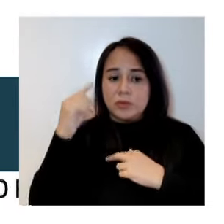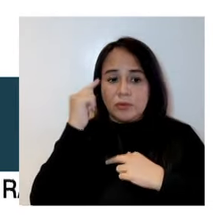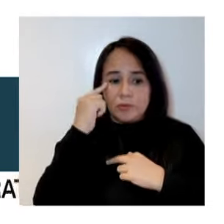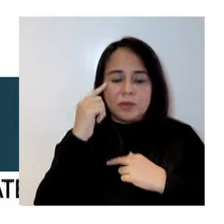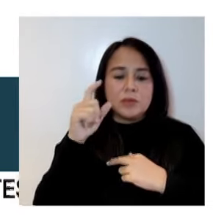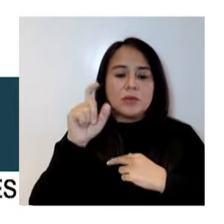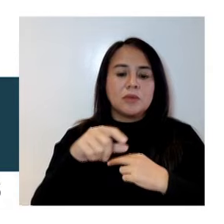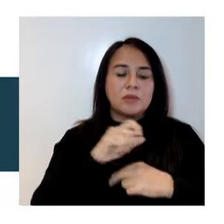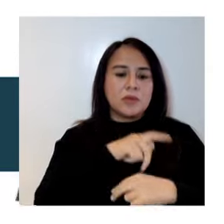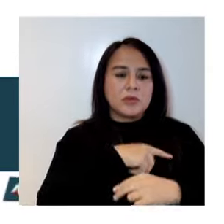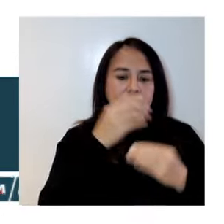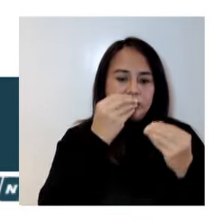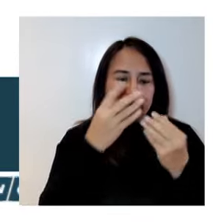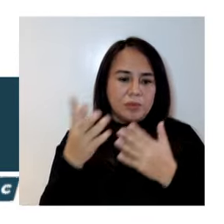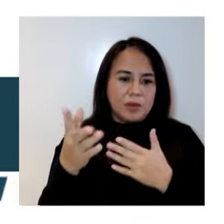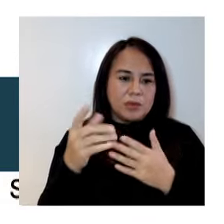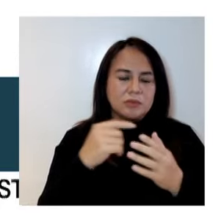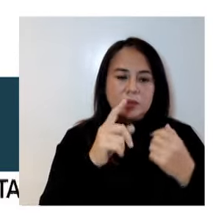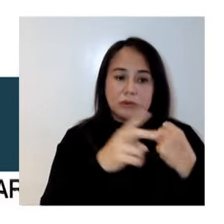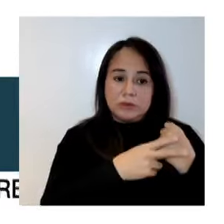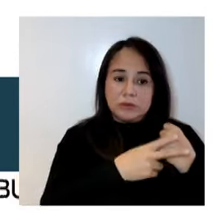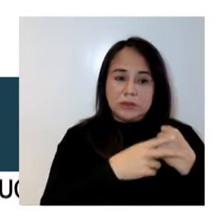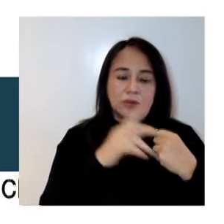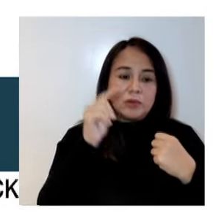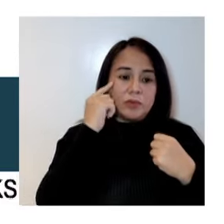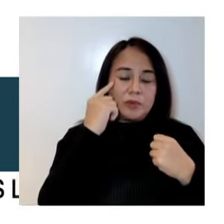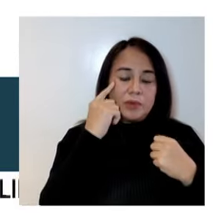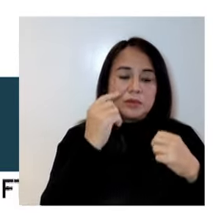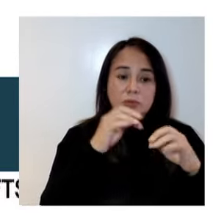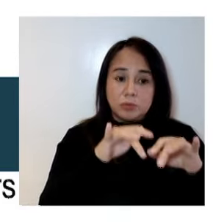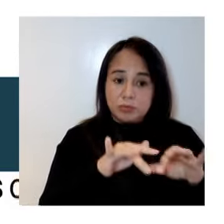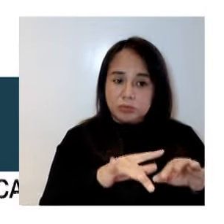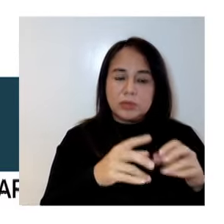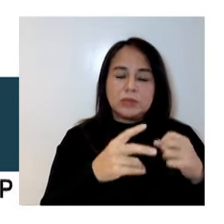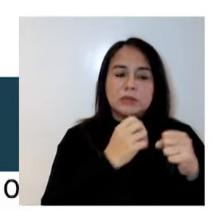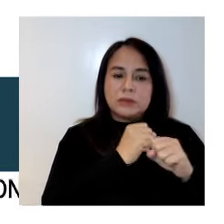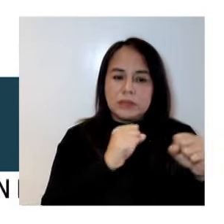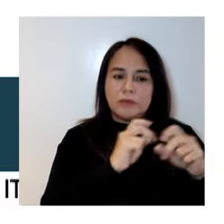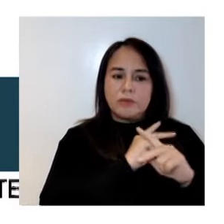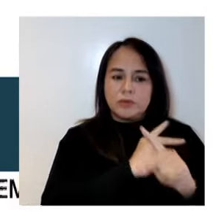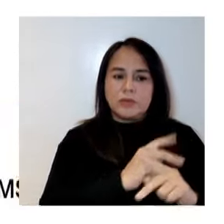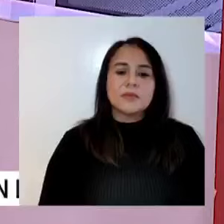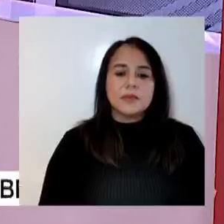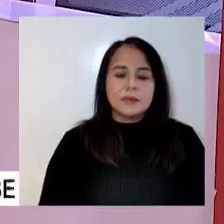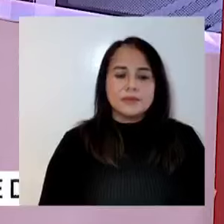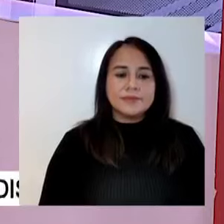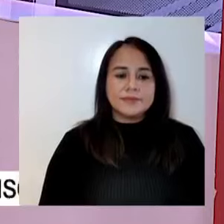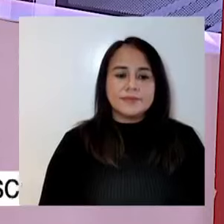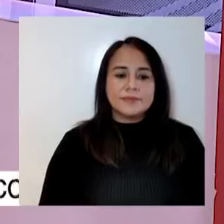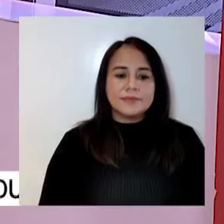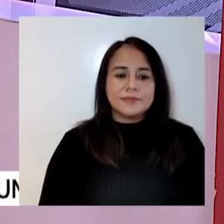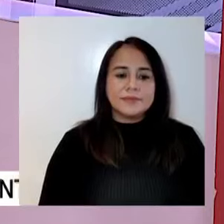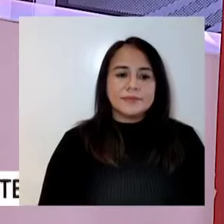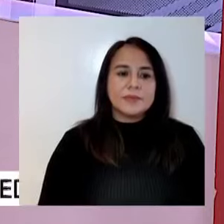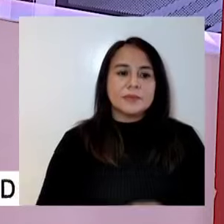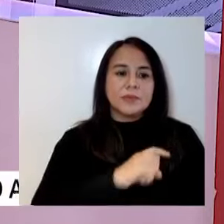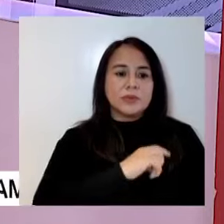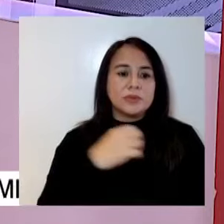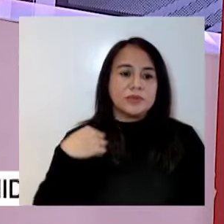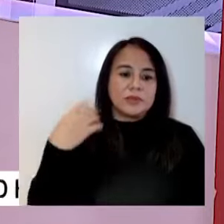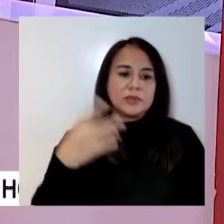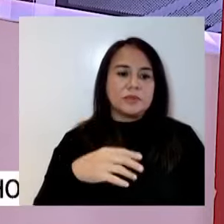personal information that is stored in government's digital systems are secured and protected. The police official, tagged